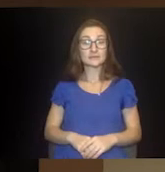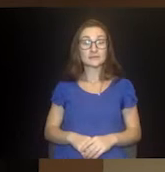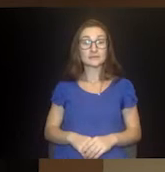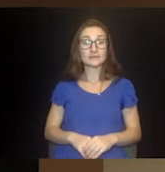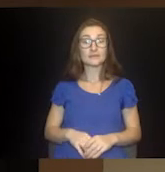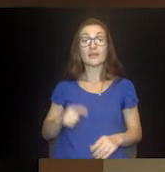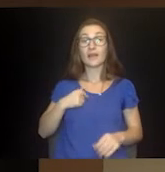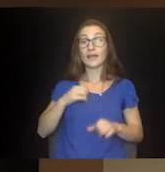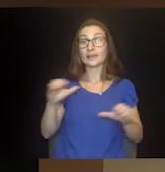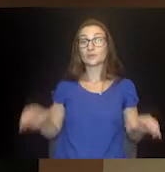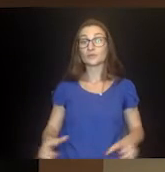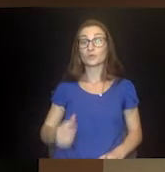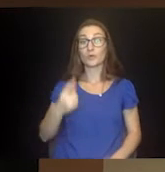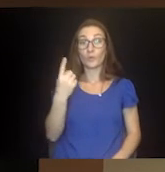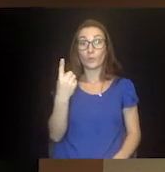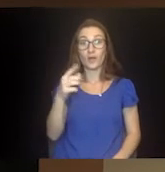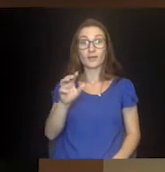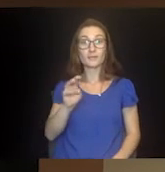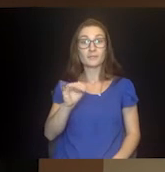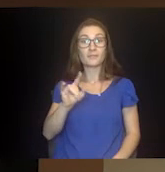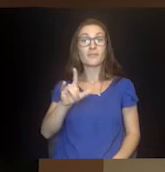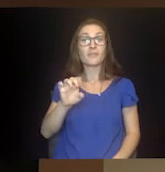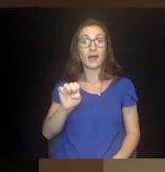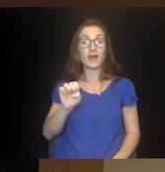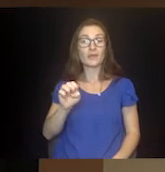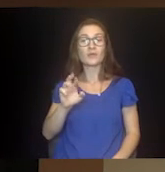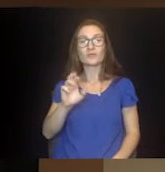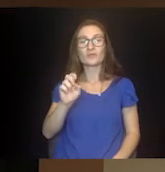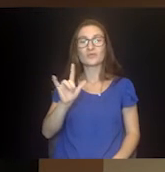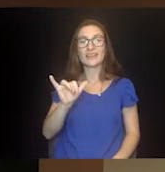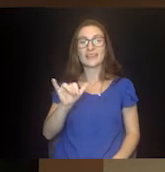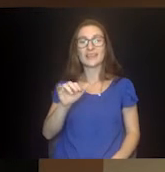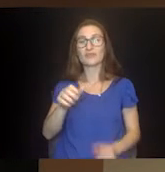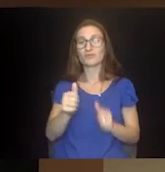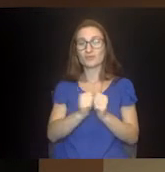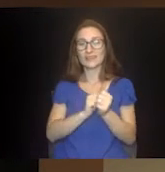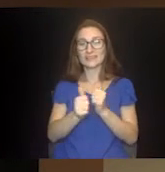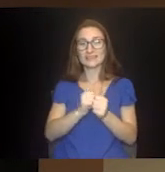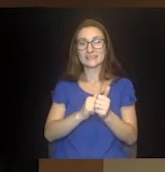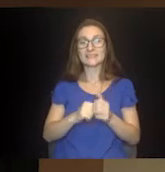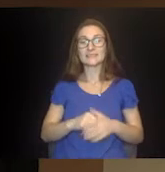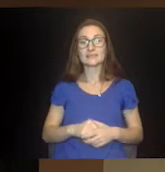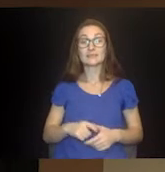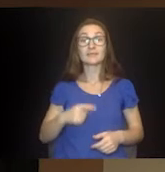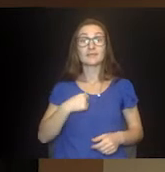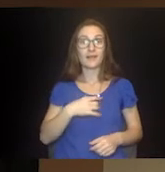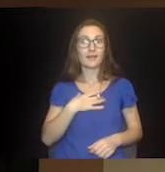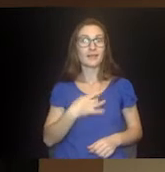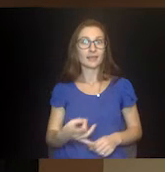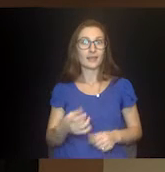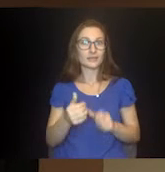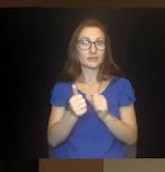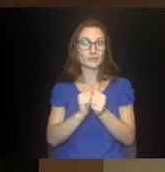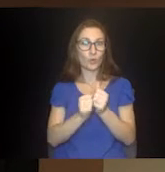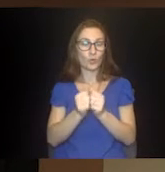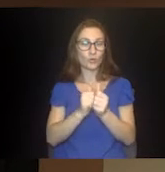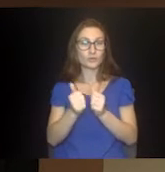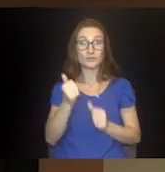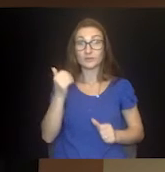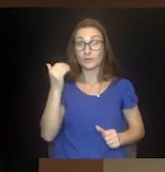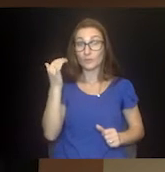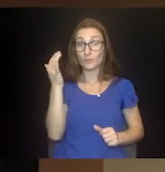paddle for 1 mile beyond race. As you can see, I love sports. I love race